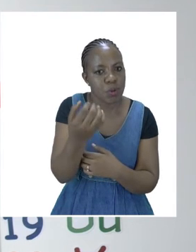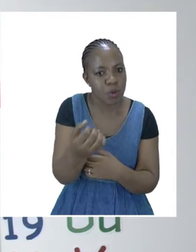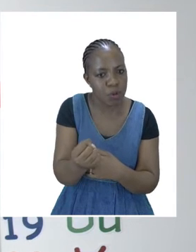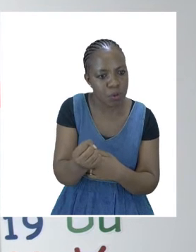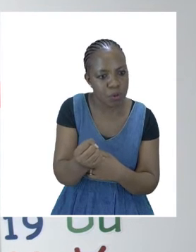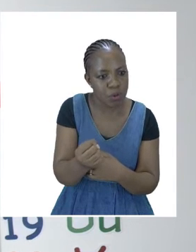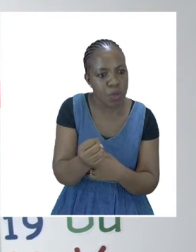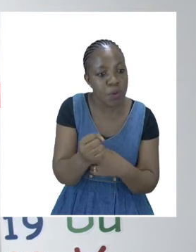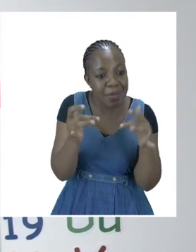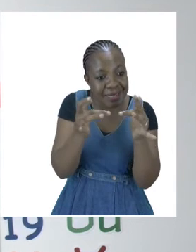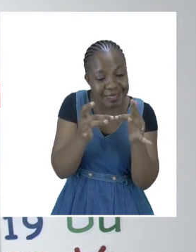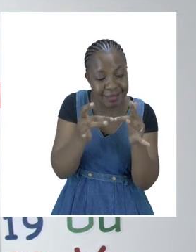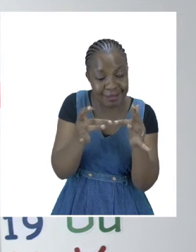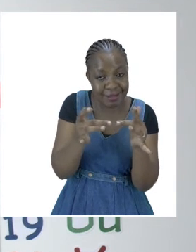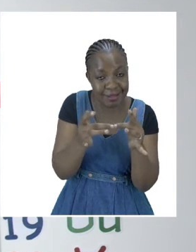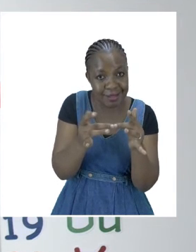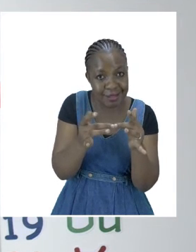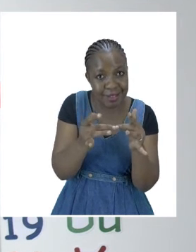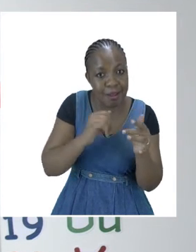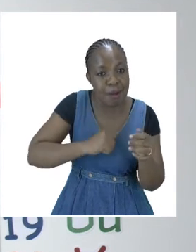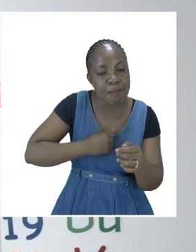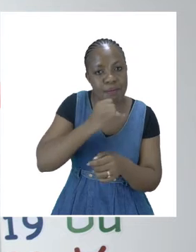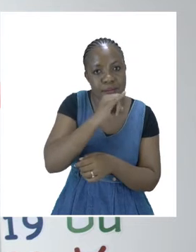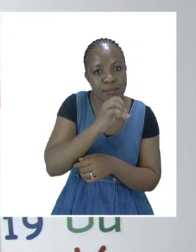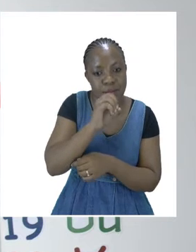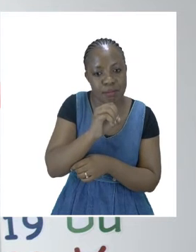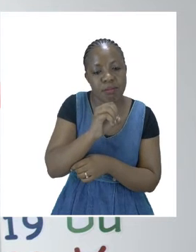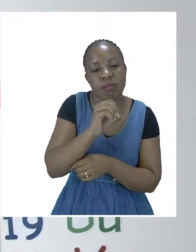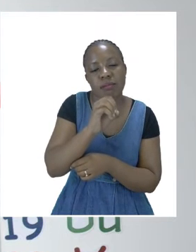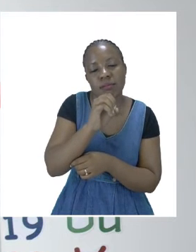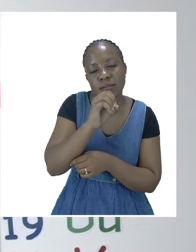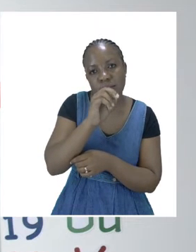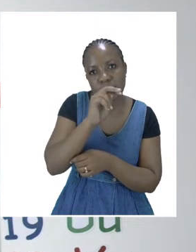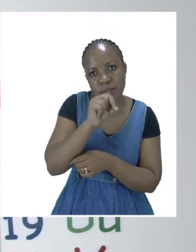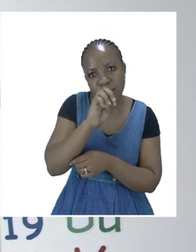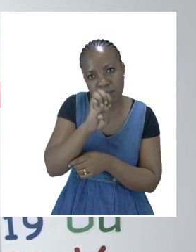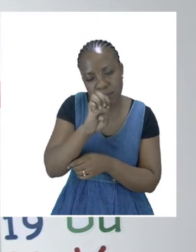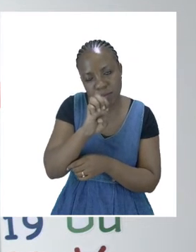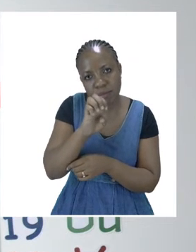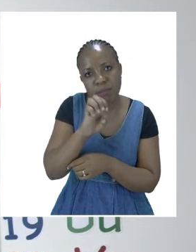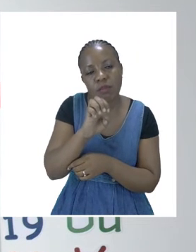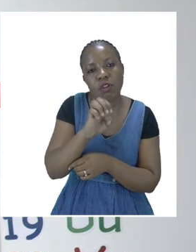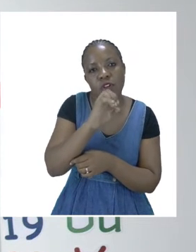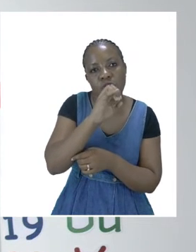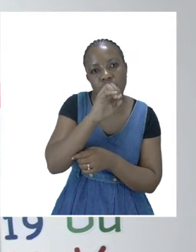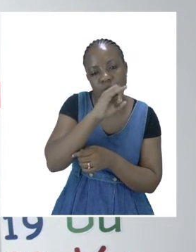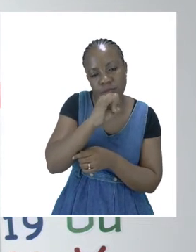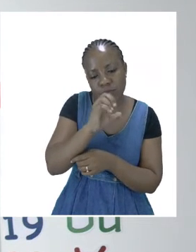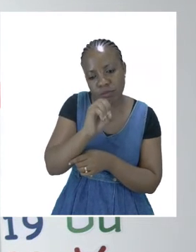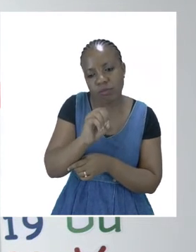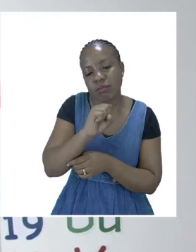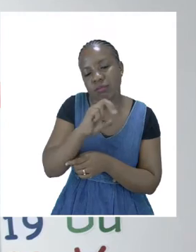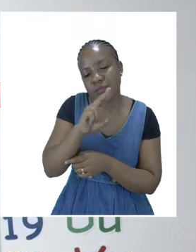our online platforms, MyZone and Zoshi Facebook pages, and in addition,